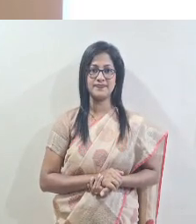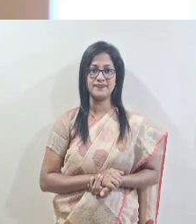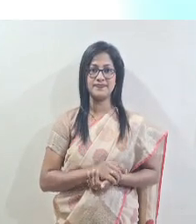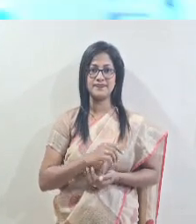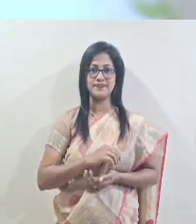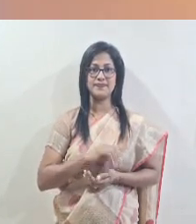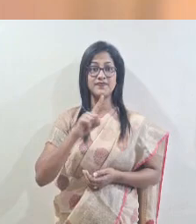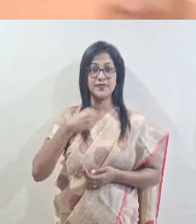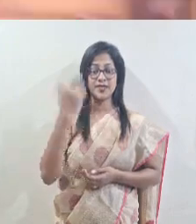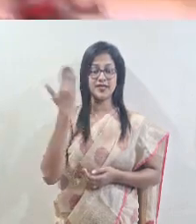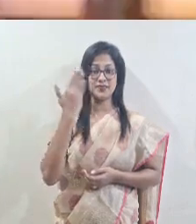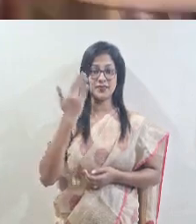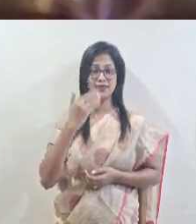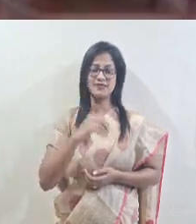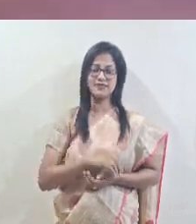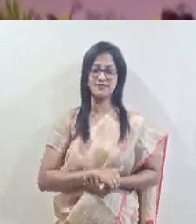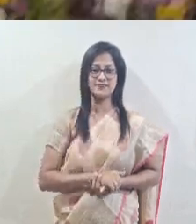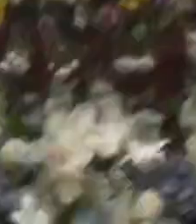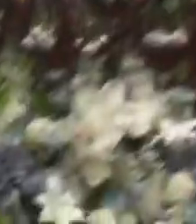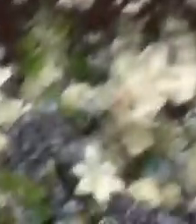Next paper